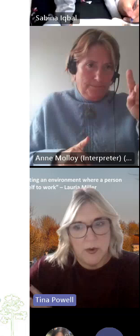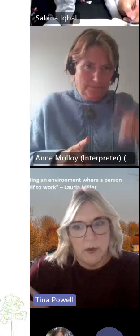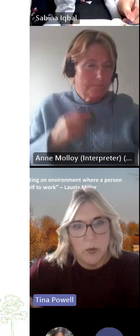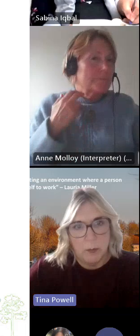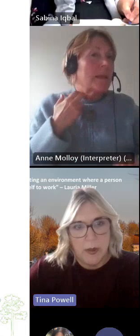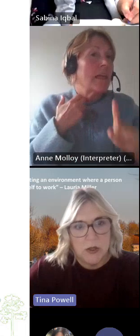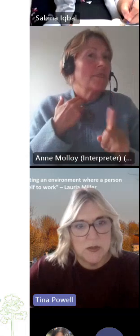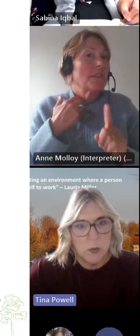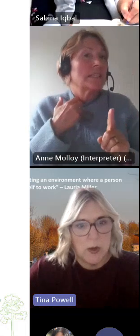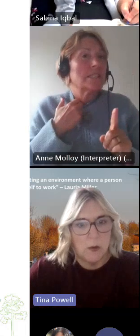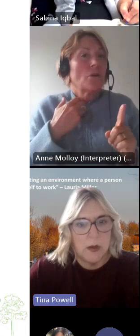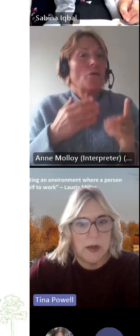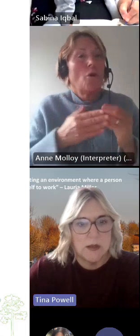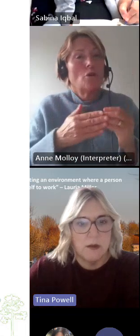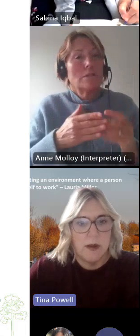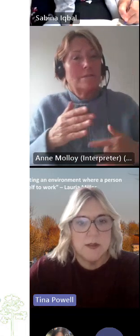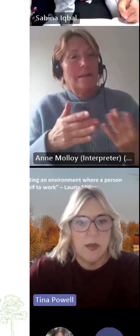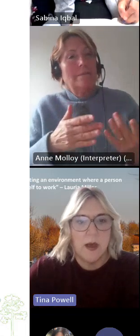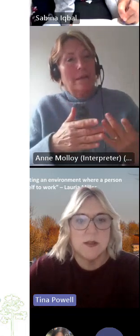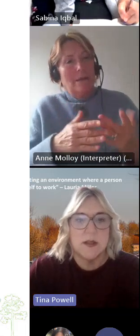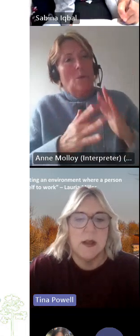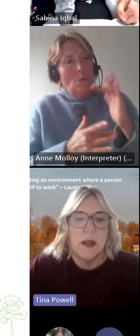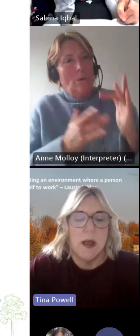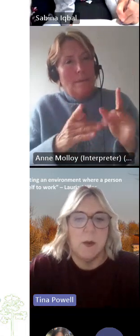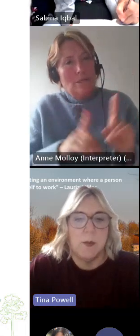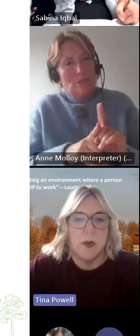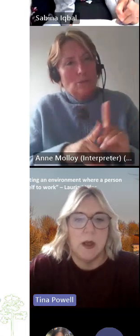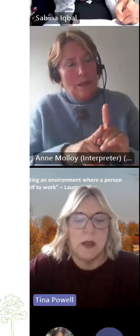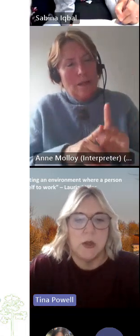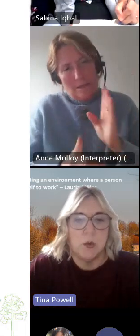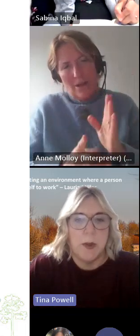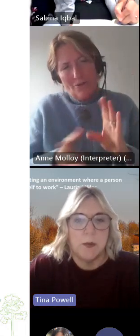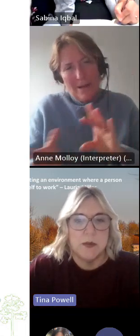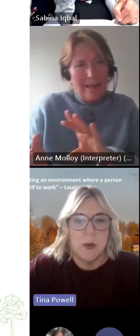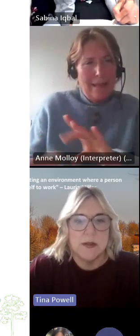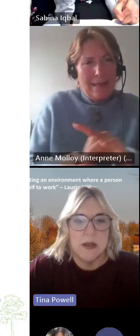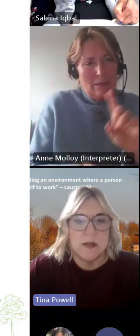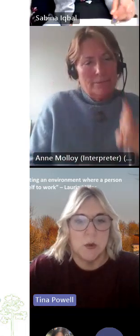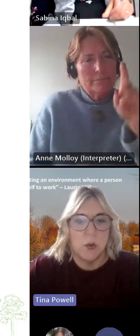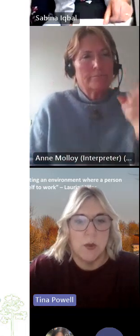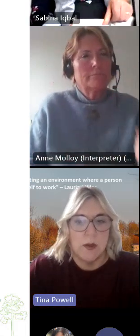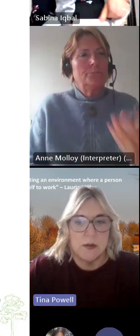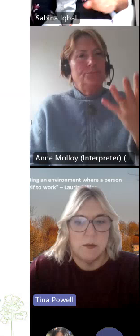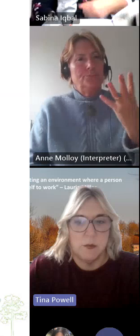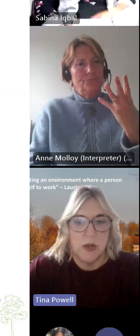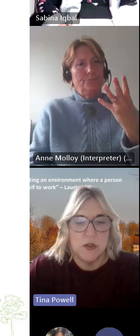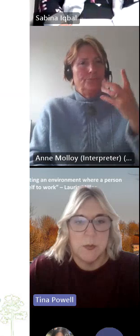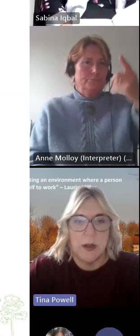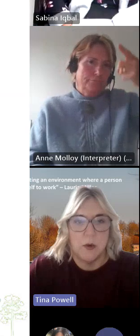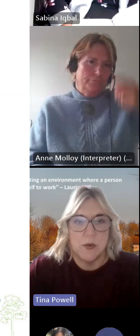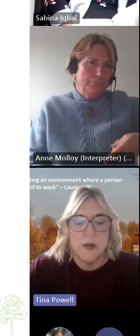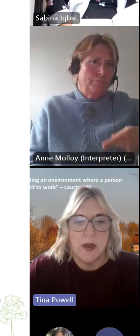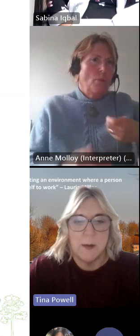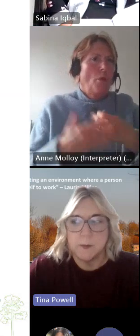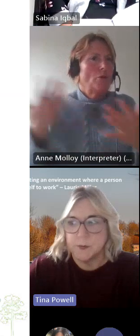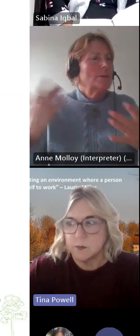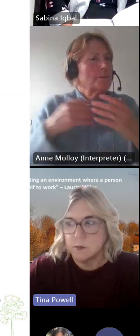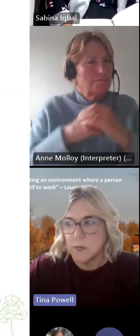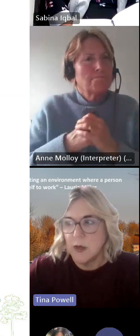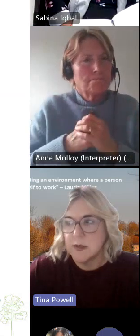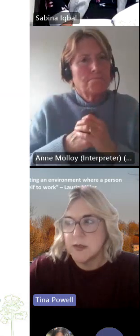the cost of living webpage as well, the link direct to that, and you will be able to access all those information by going on to